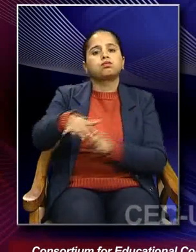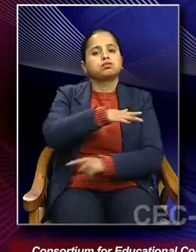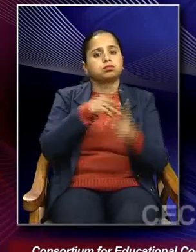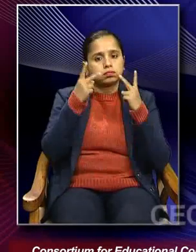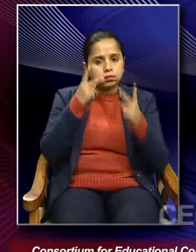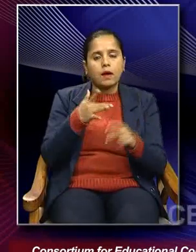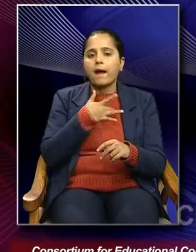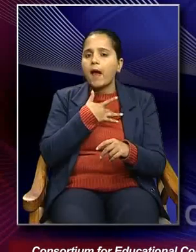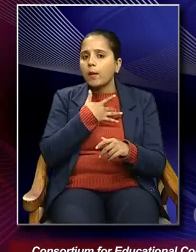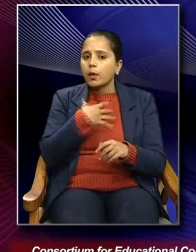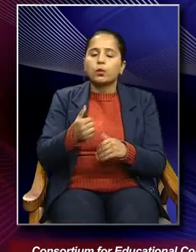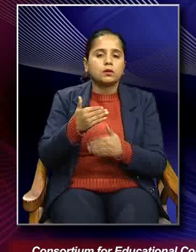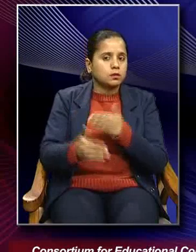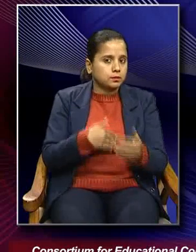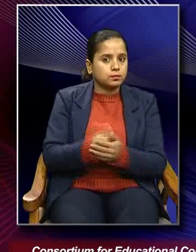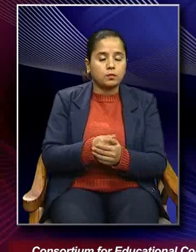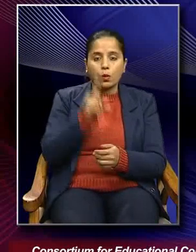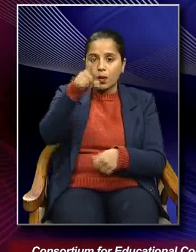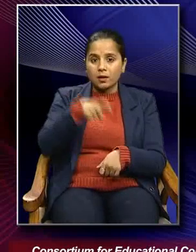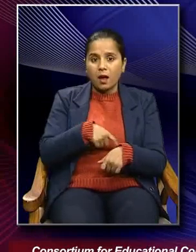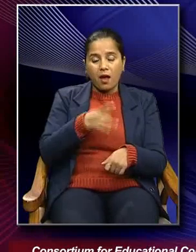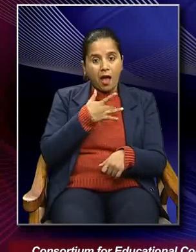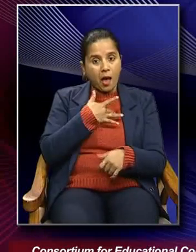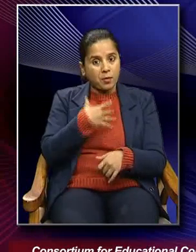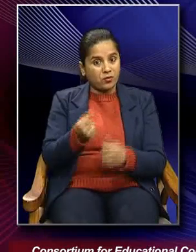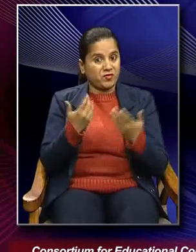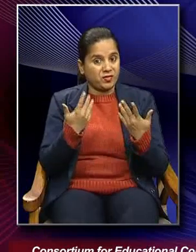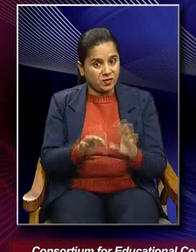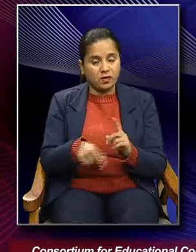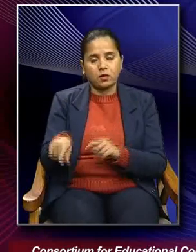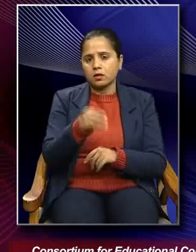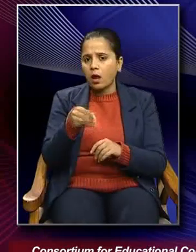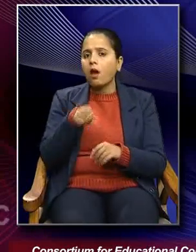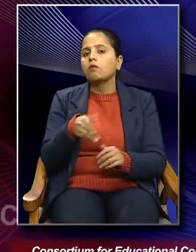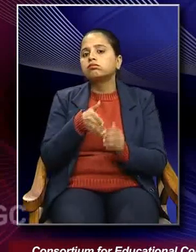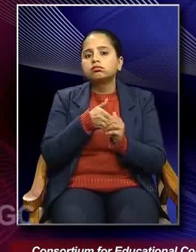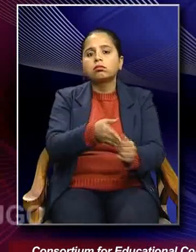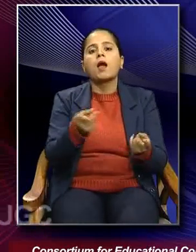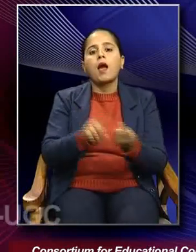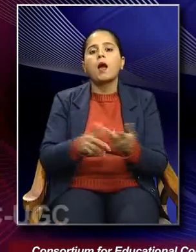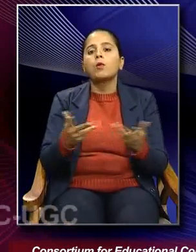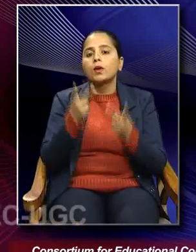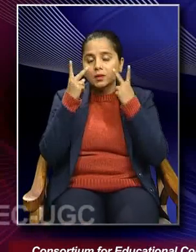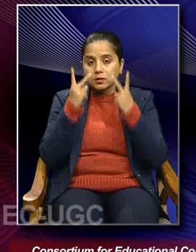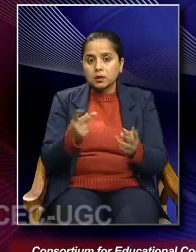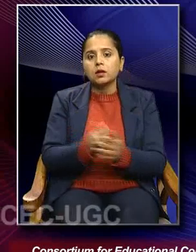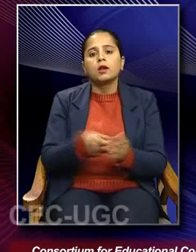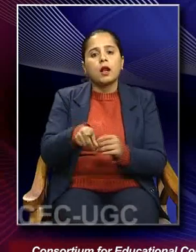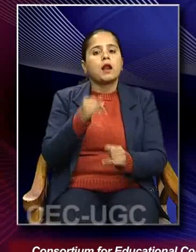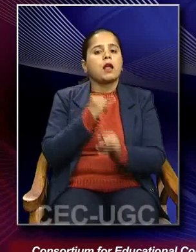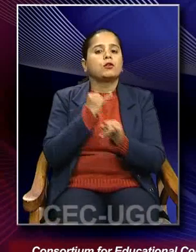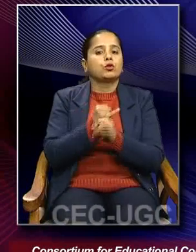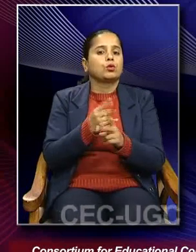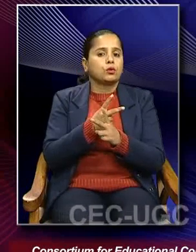becomes habitualized. And once it gets habitualized, it leads to the formation of